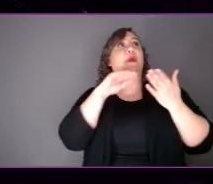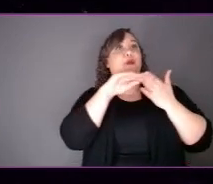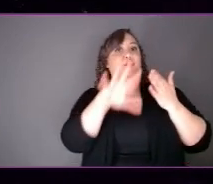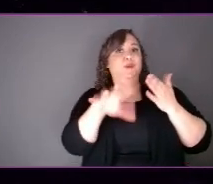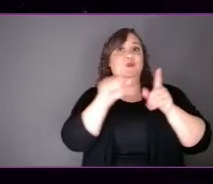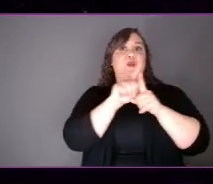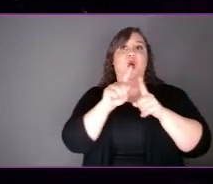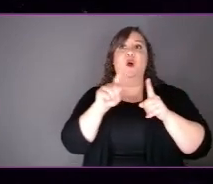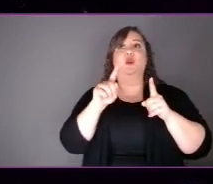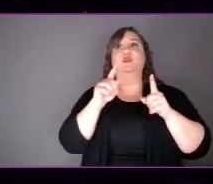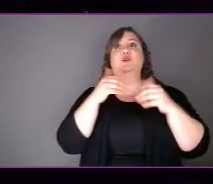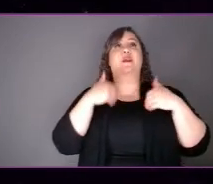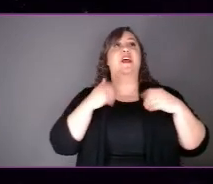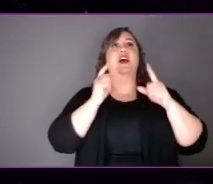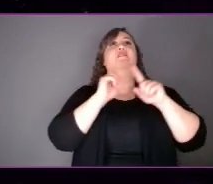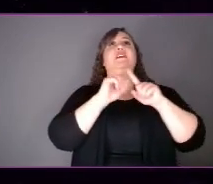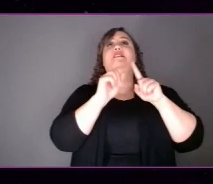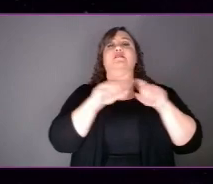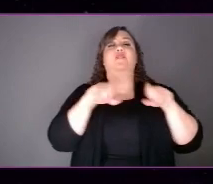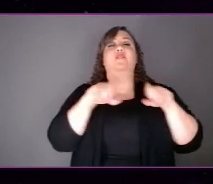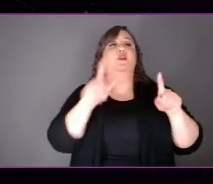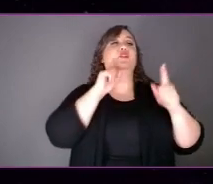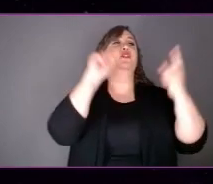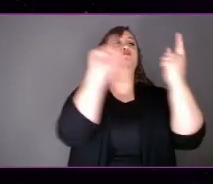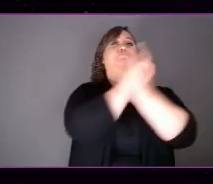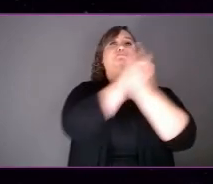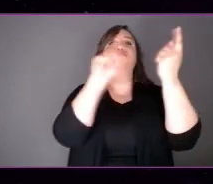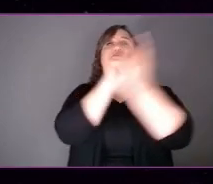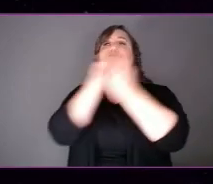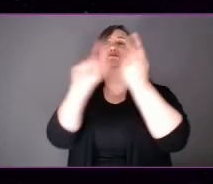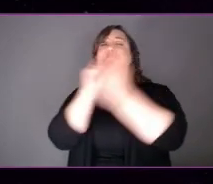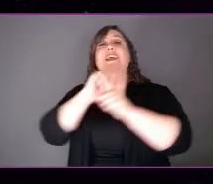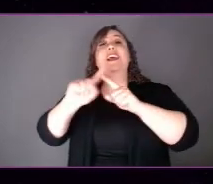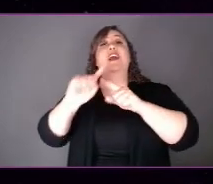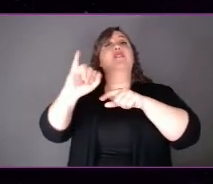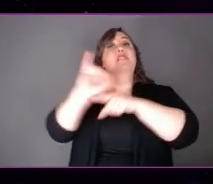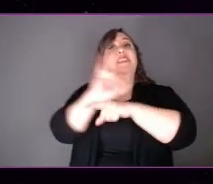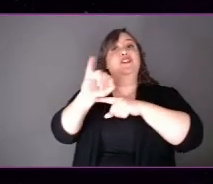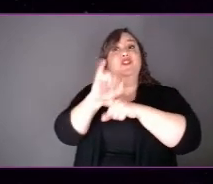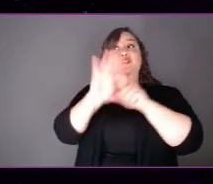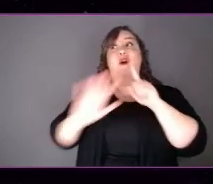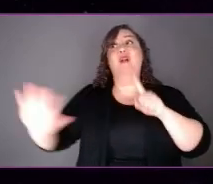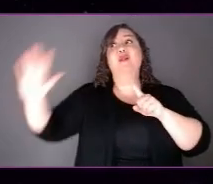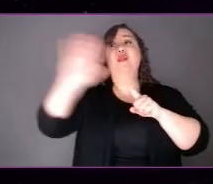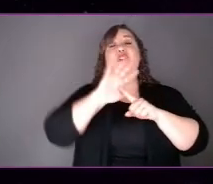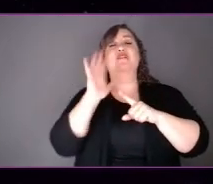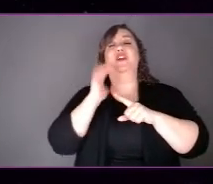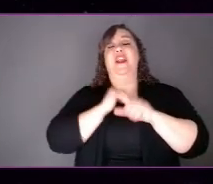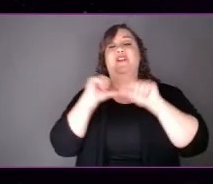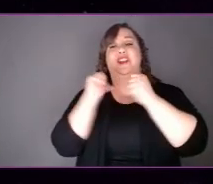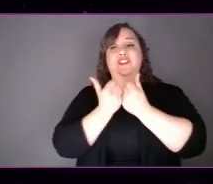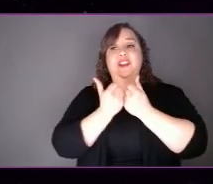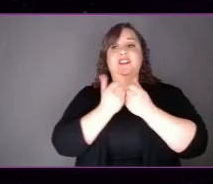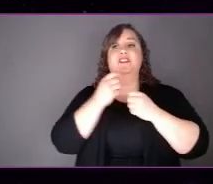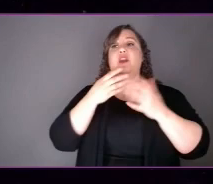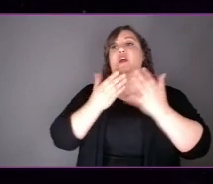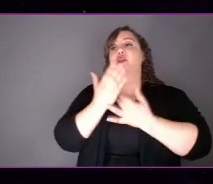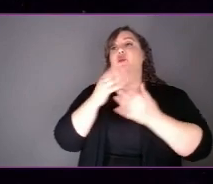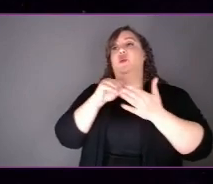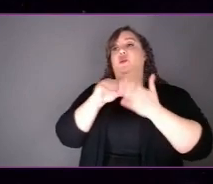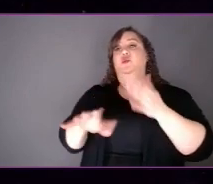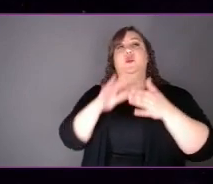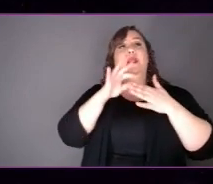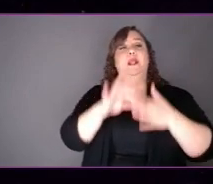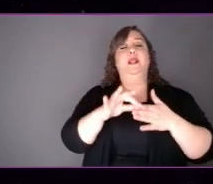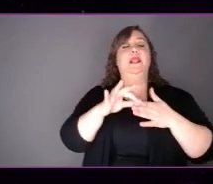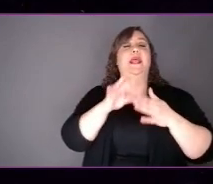opportunities to meet and greet with other interns across the agency through some student-led committees such as PAXI. And then they really just get the privilege